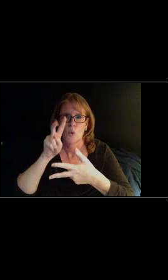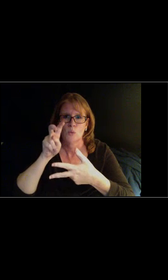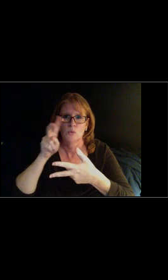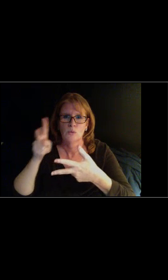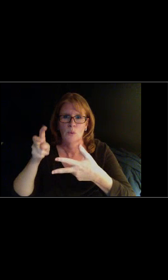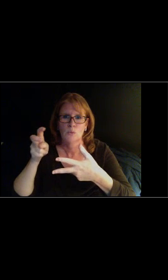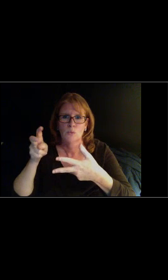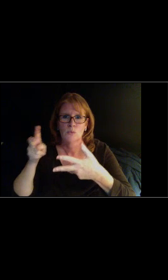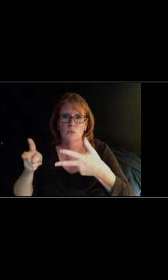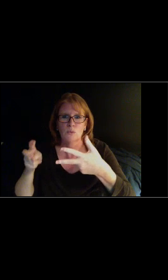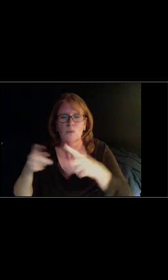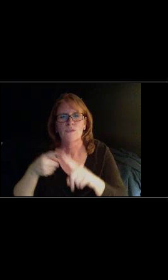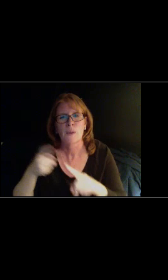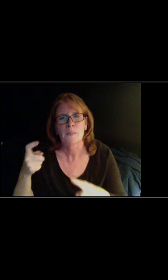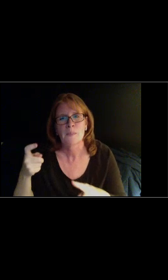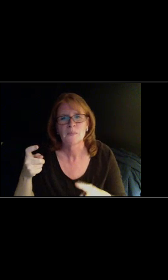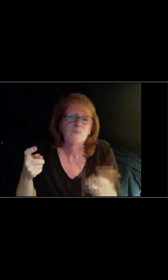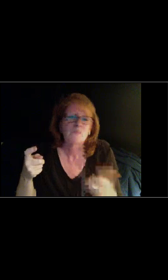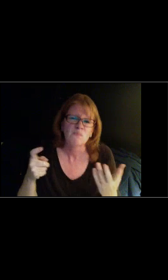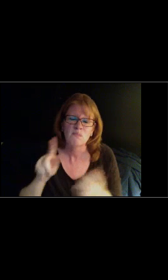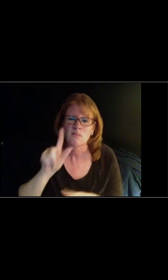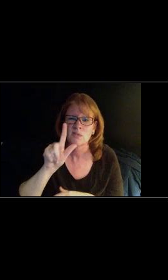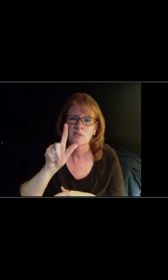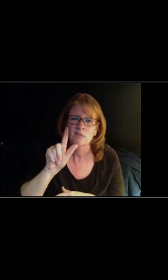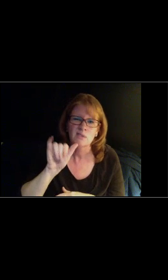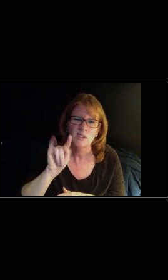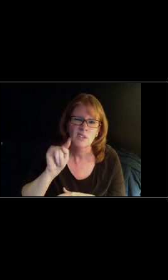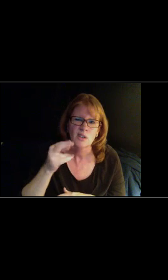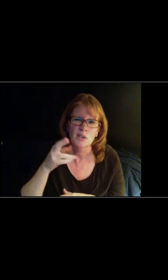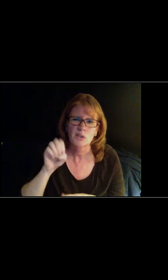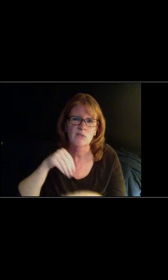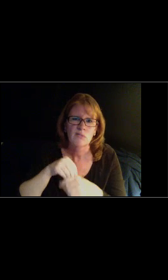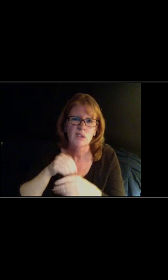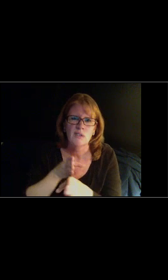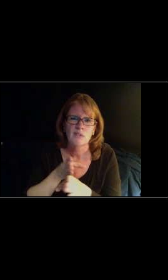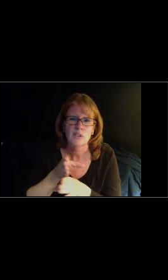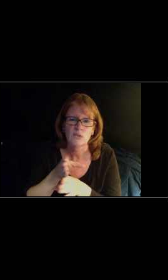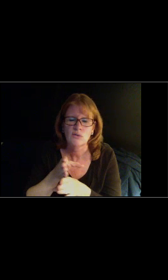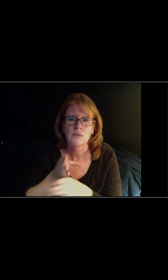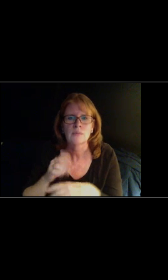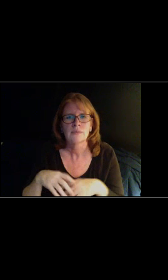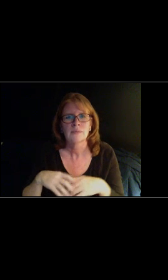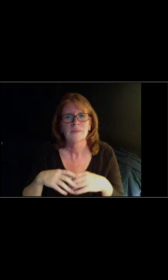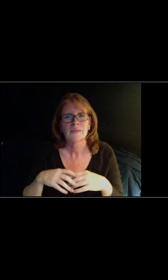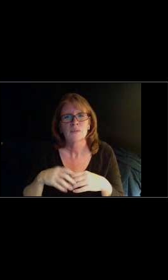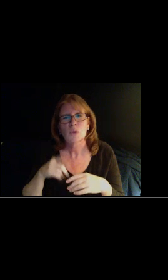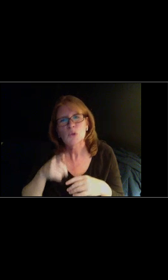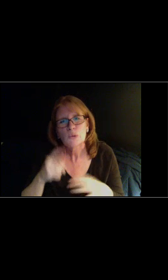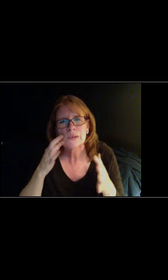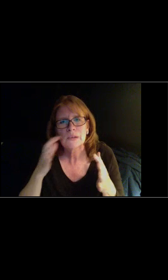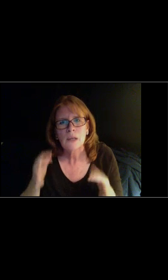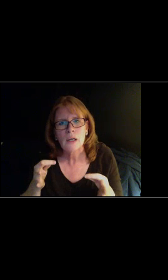So I want to show you a few different quotes